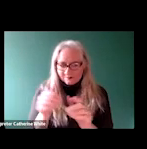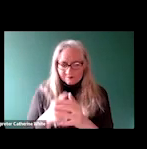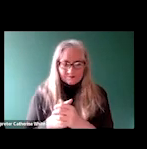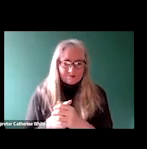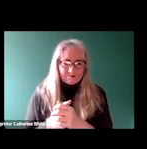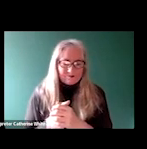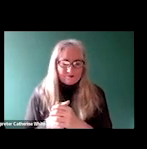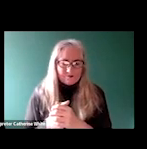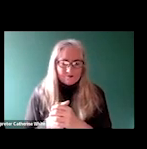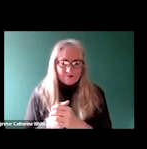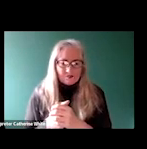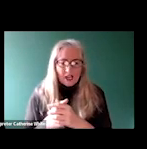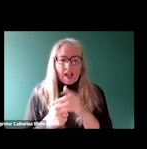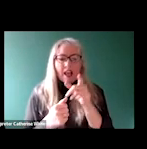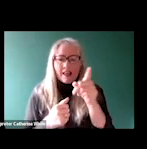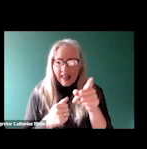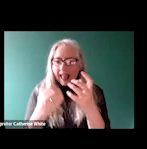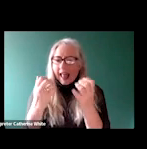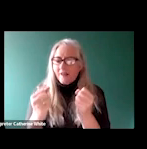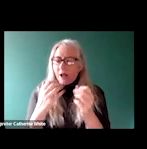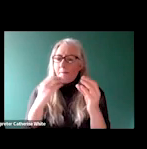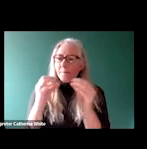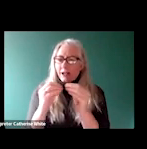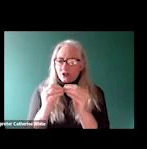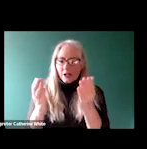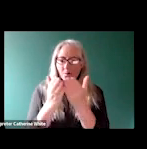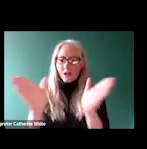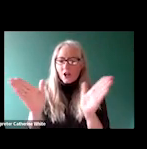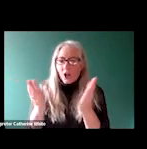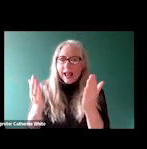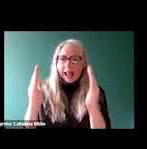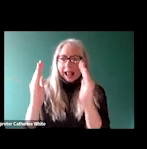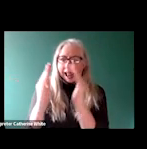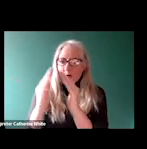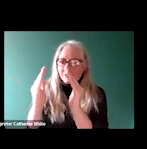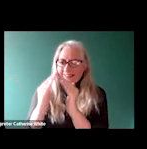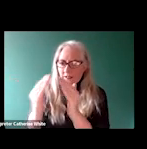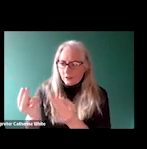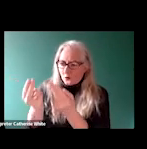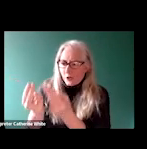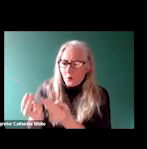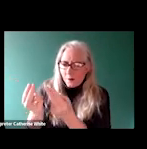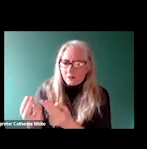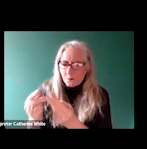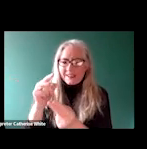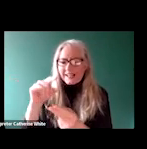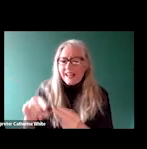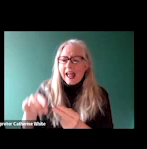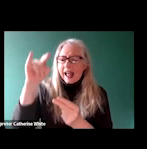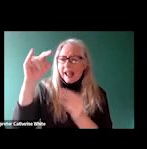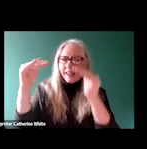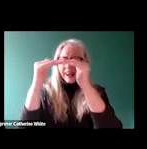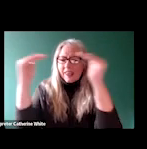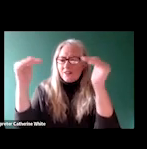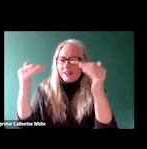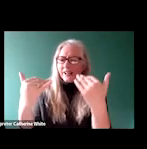So it does refer to general housing requirements and so on, but it's dealt with in a really high level way.